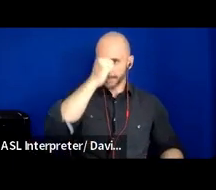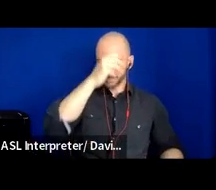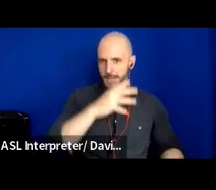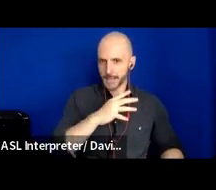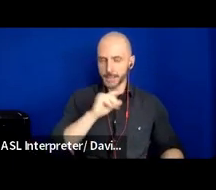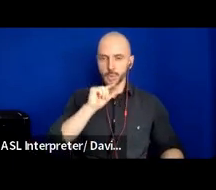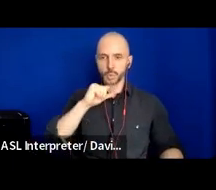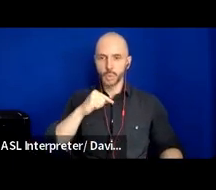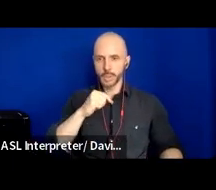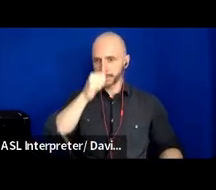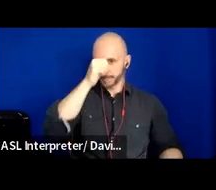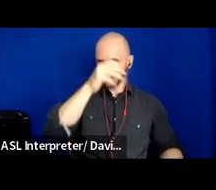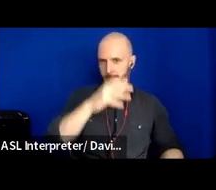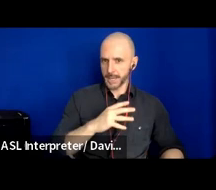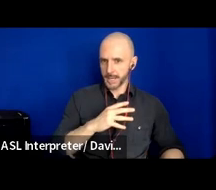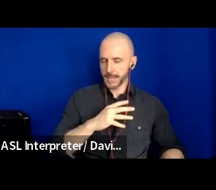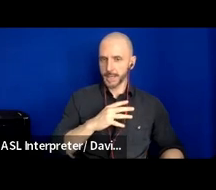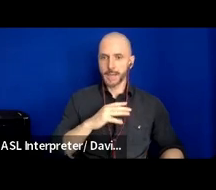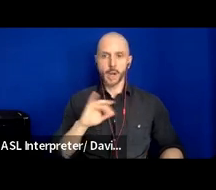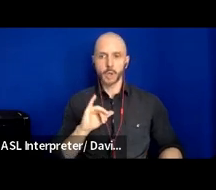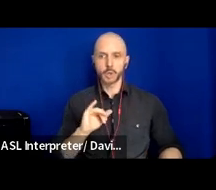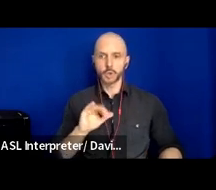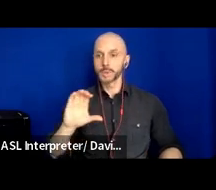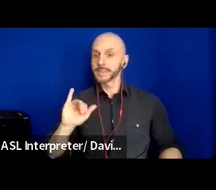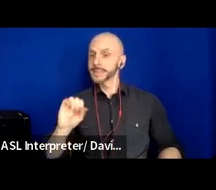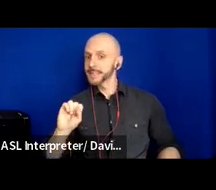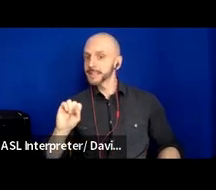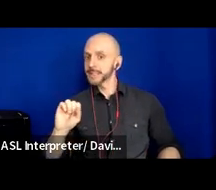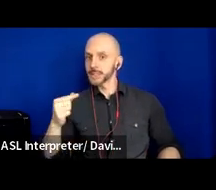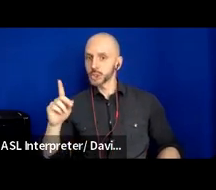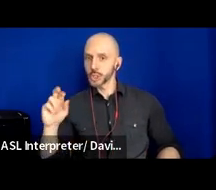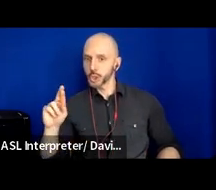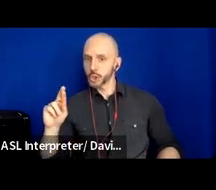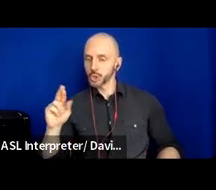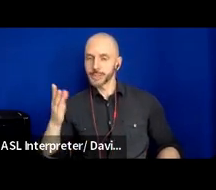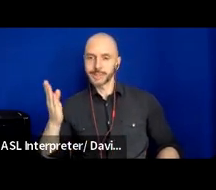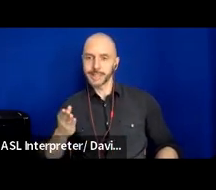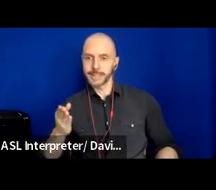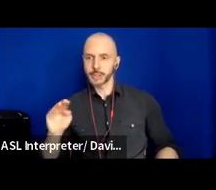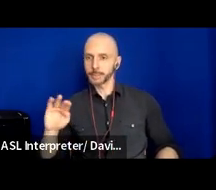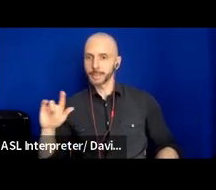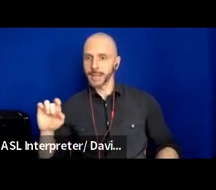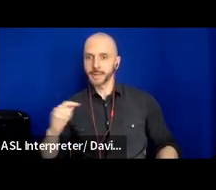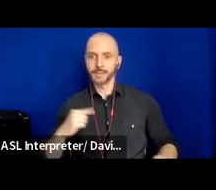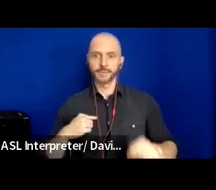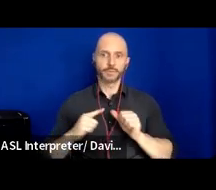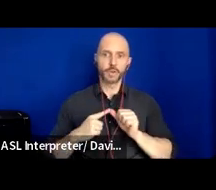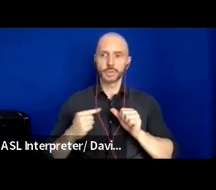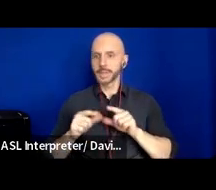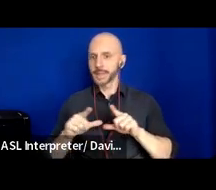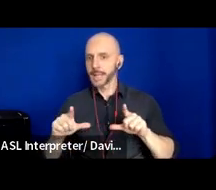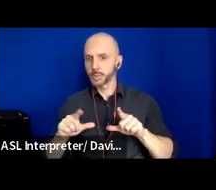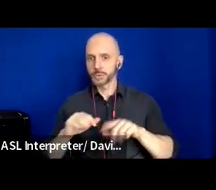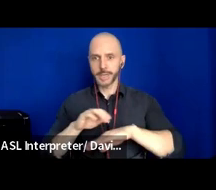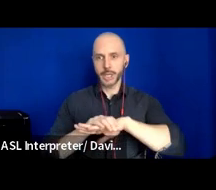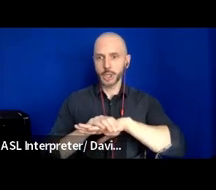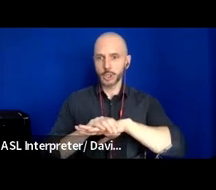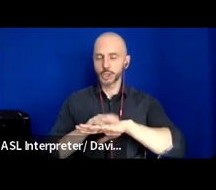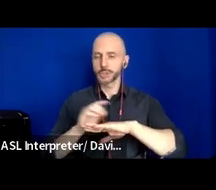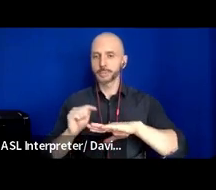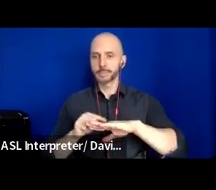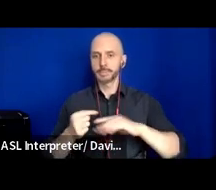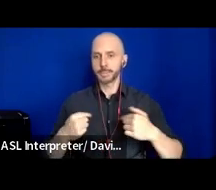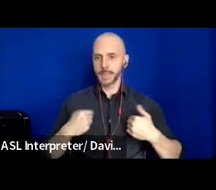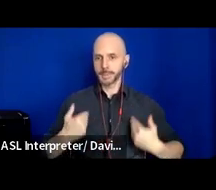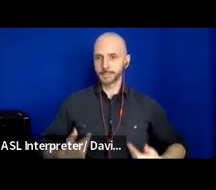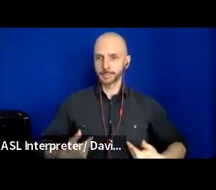that. But I am also a cisgendered male. As I said earlier, my first language is English. And there are ways, and I'm able-bodied,